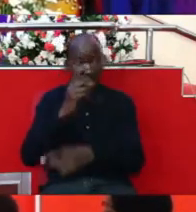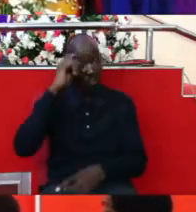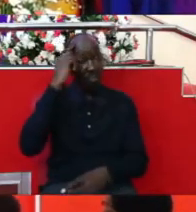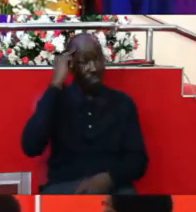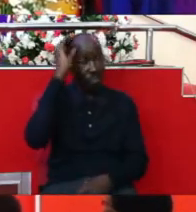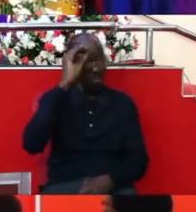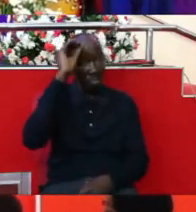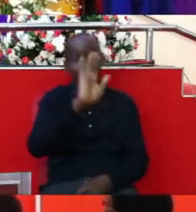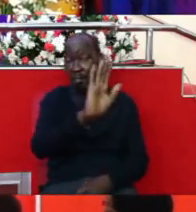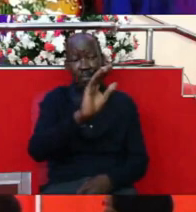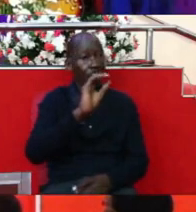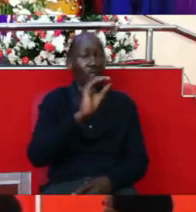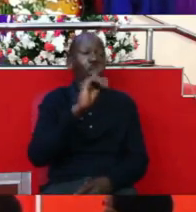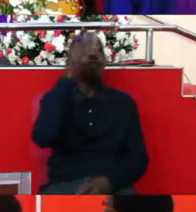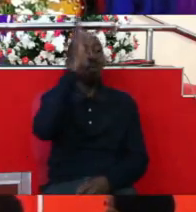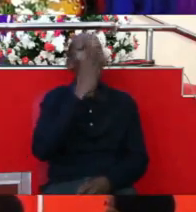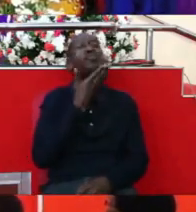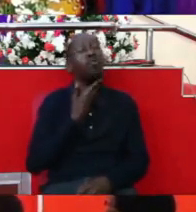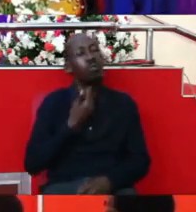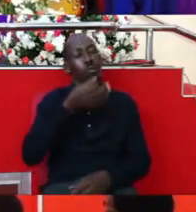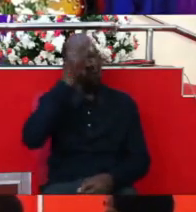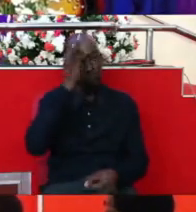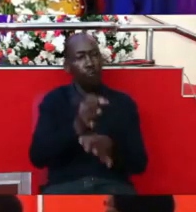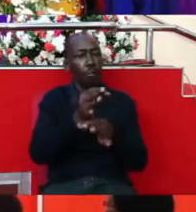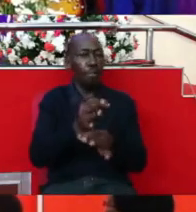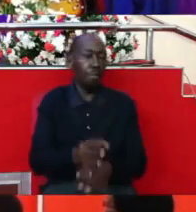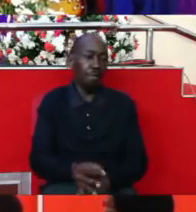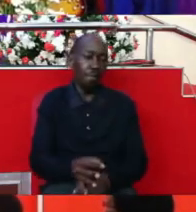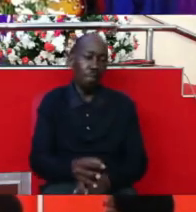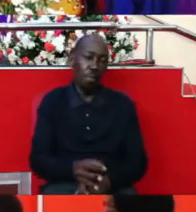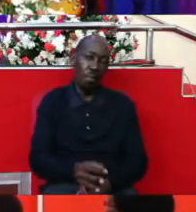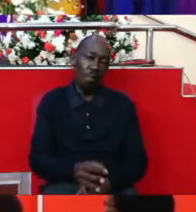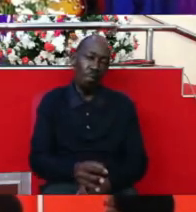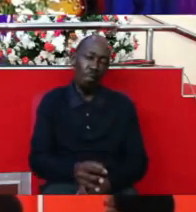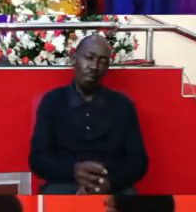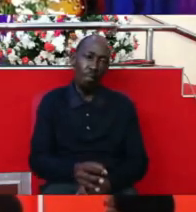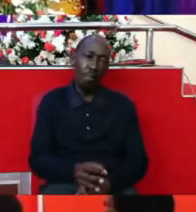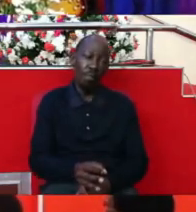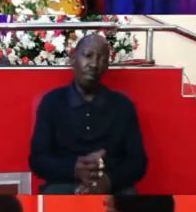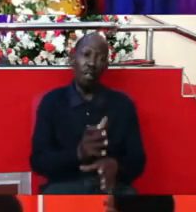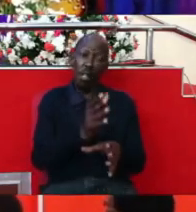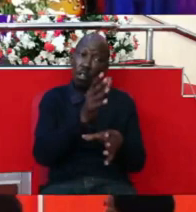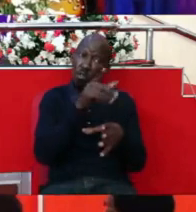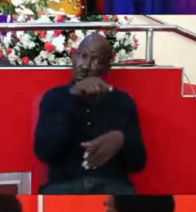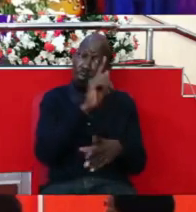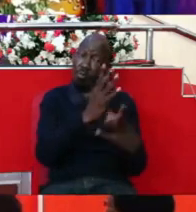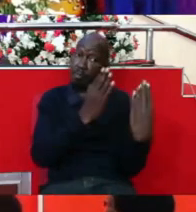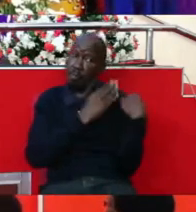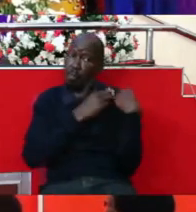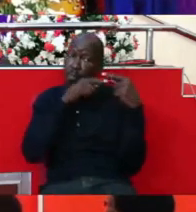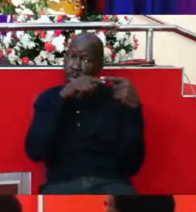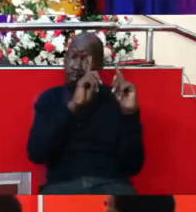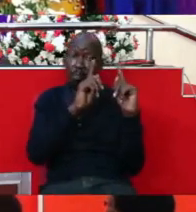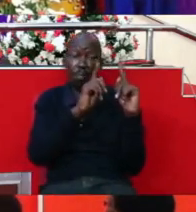ya maoni. God rewards faith. Mungu anatunukia watu kwa sababu ya imani. Take it upon yourself. Kwamba